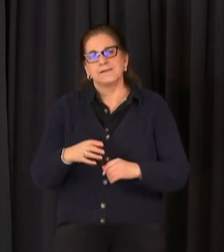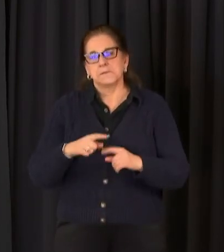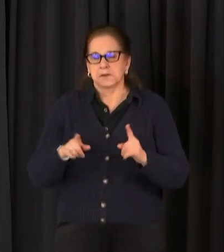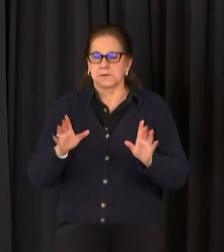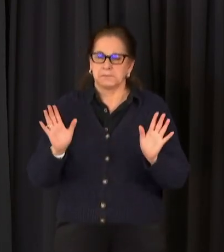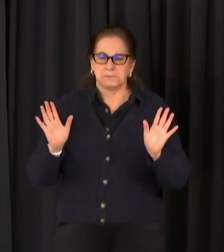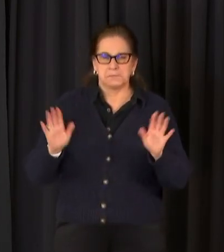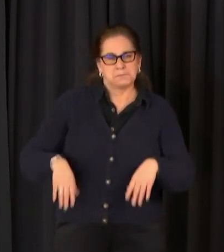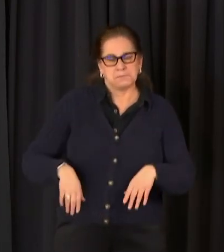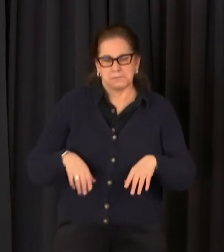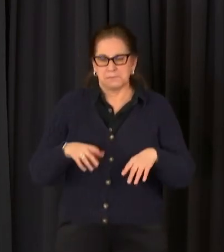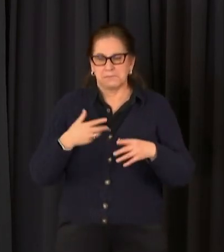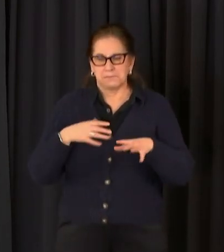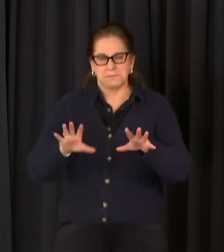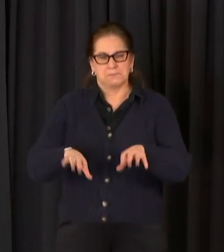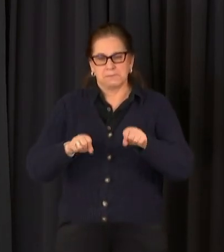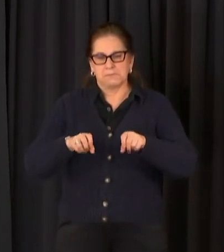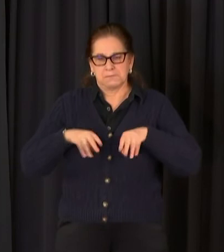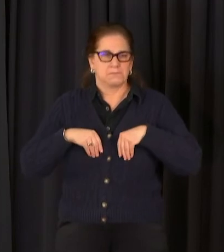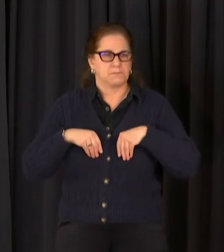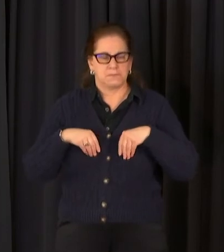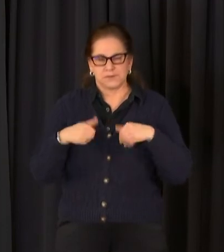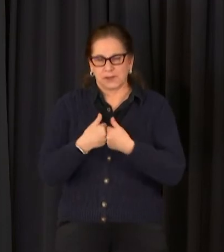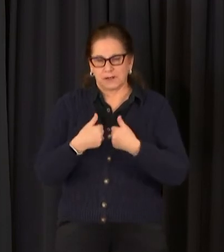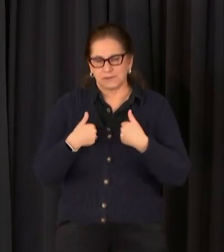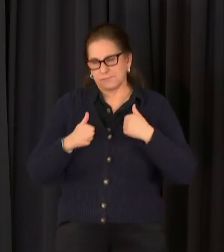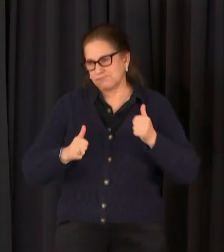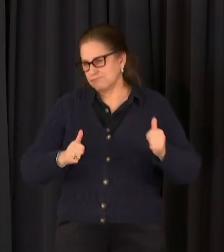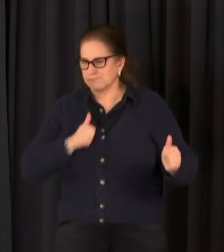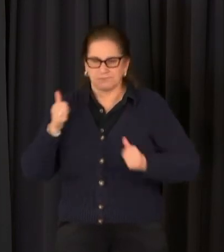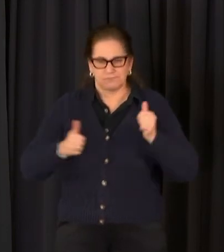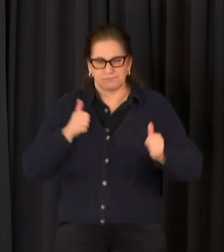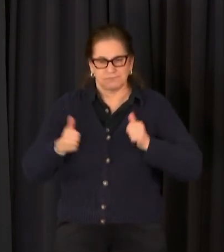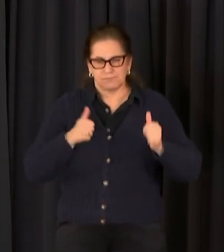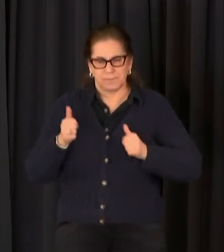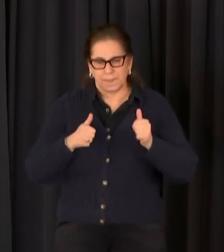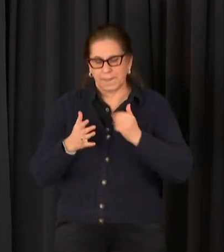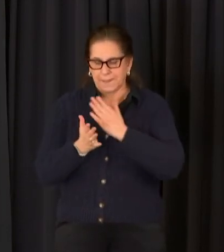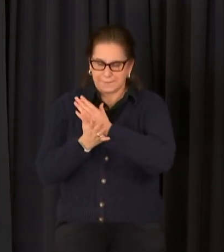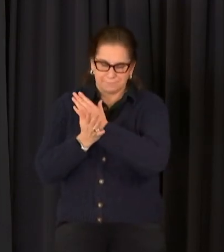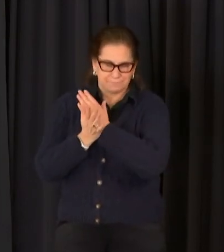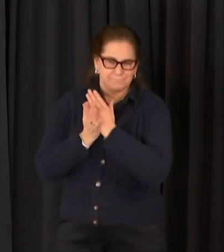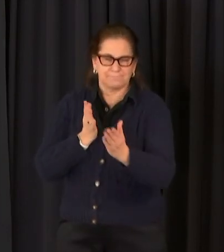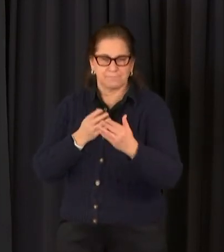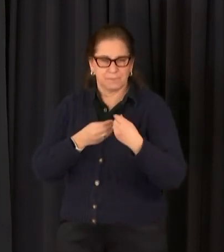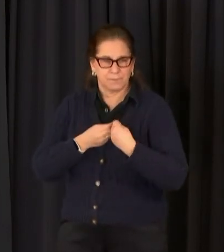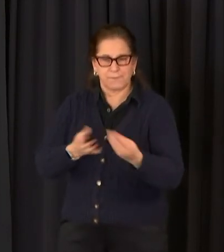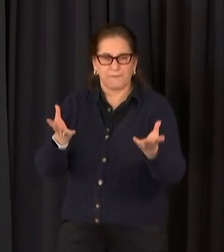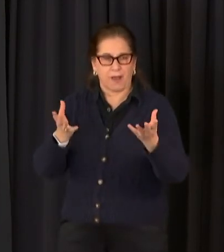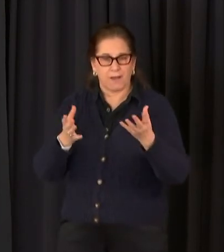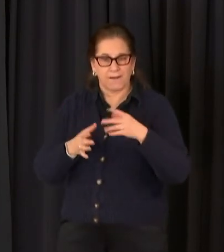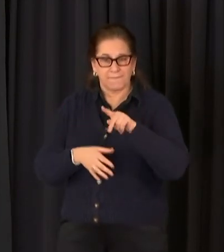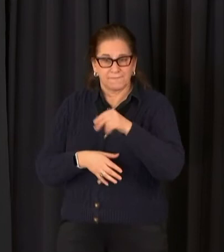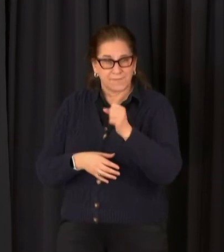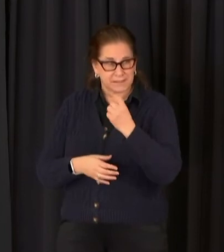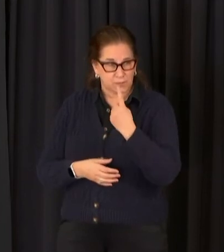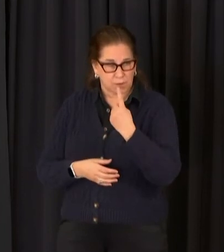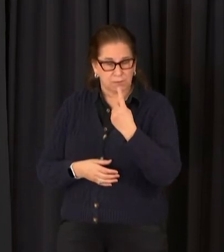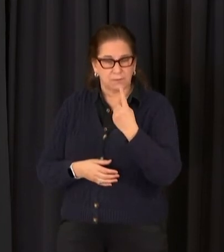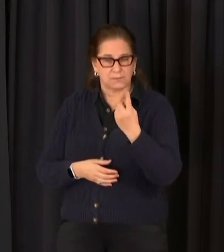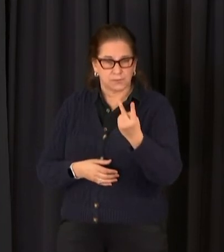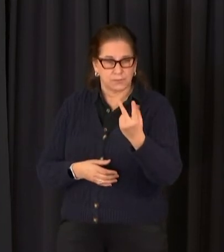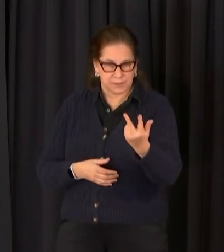pose for us moving aggressively through our various phases. But to that end, and this is the last part I'll say about that,